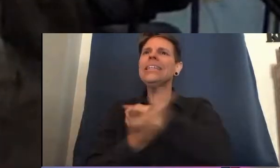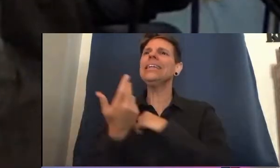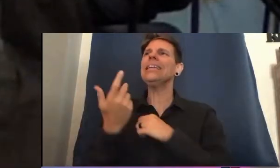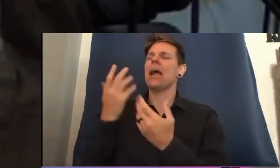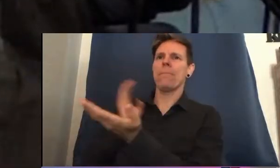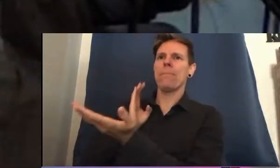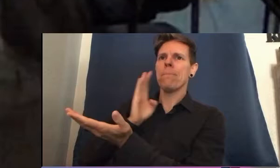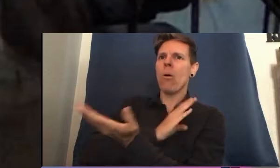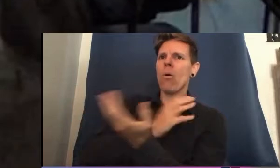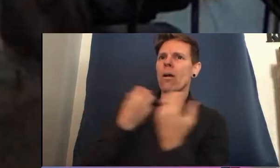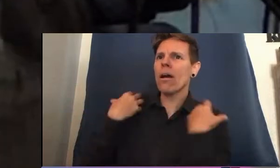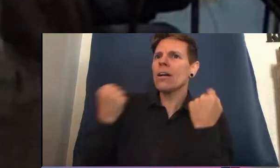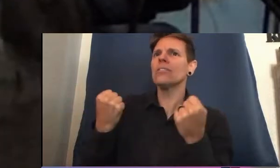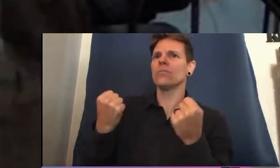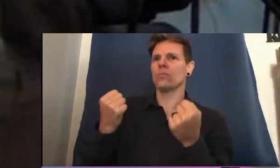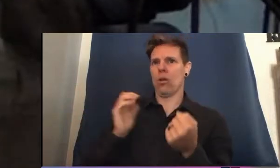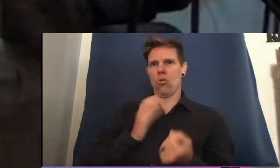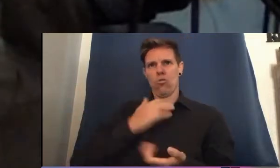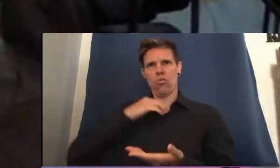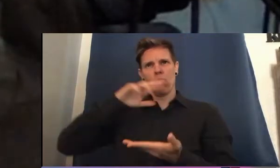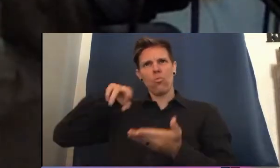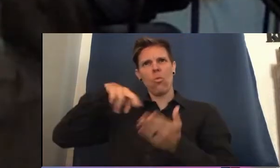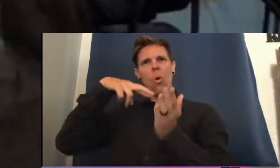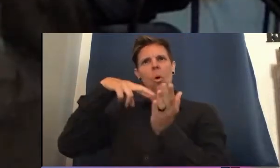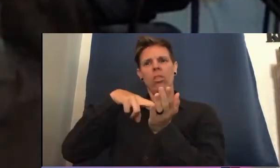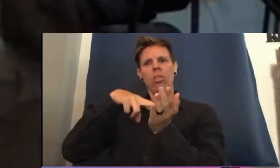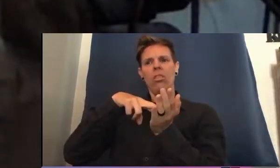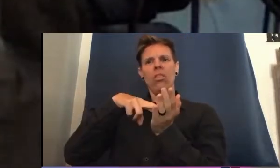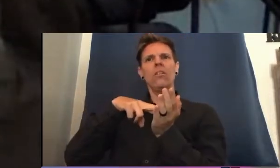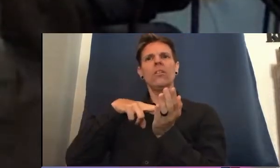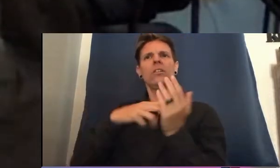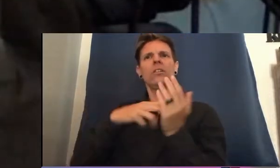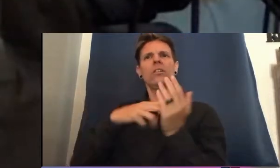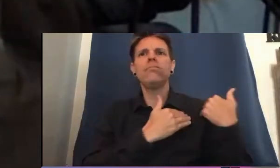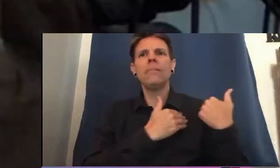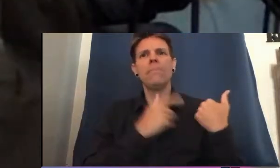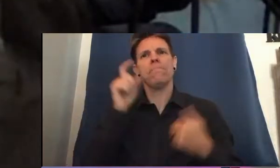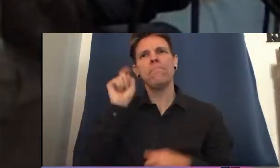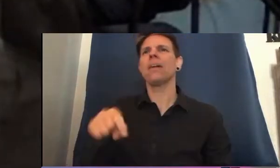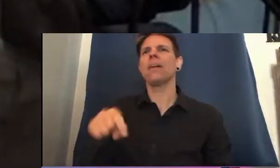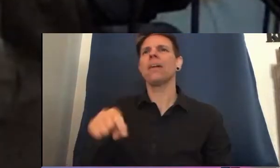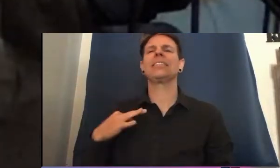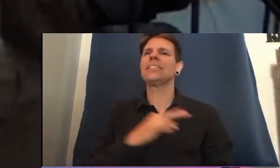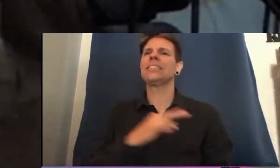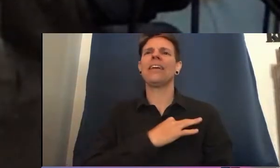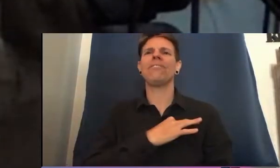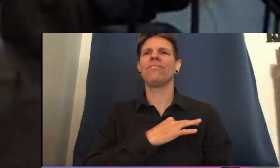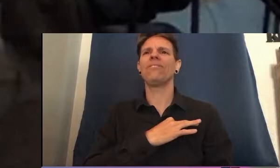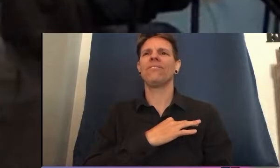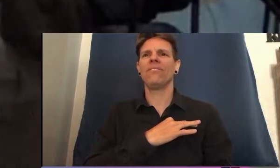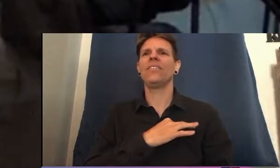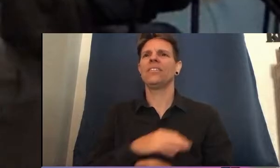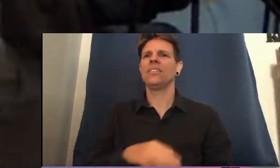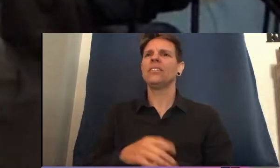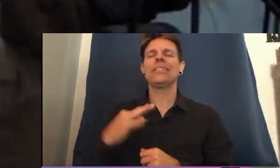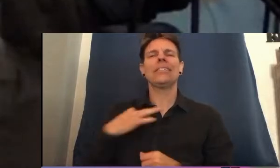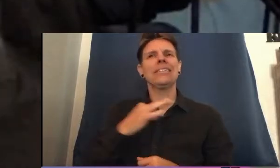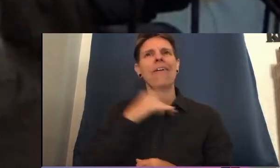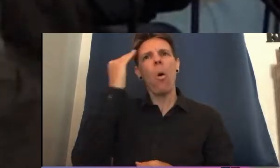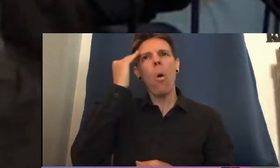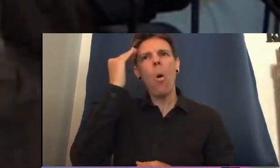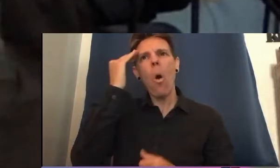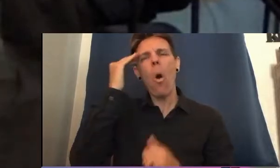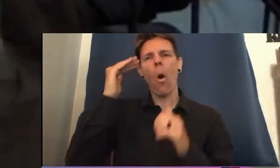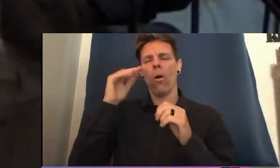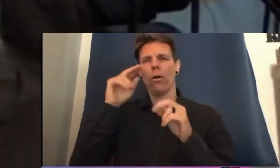role is you know, we have to have staff and staff that is knowledgeable about prevention efforts